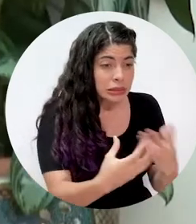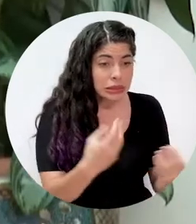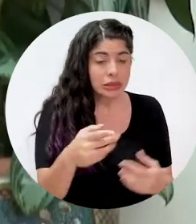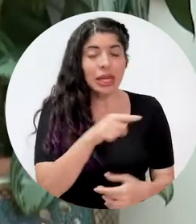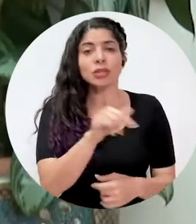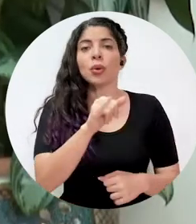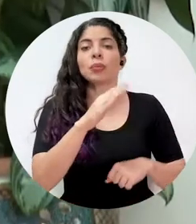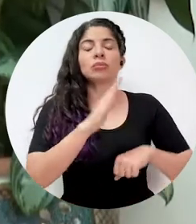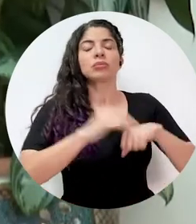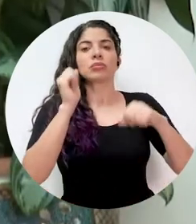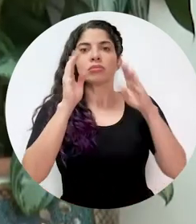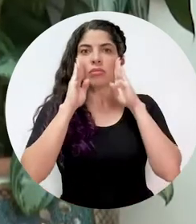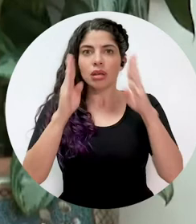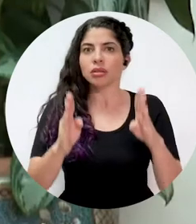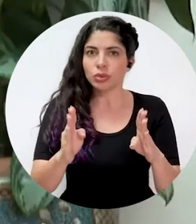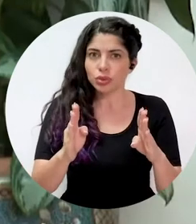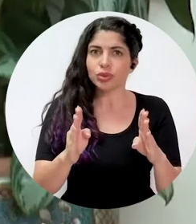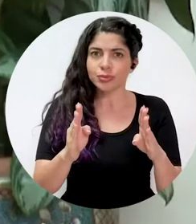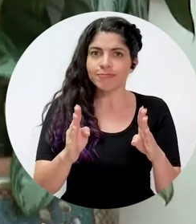is a wake-up call.